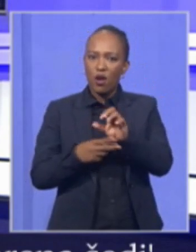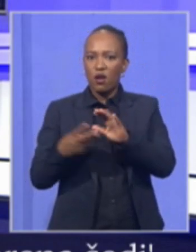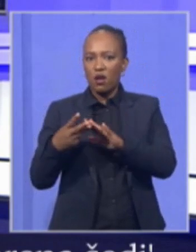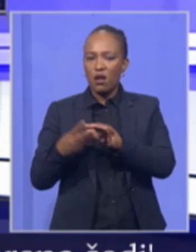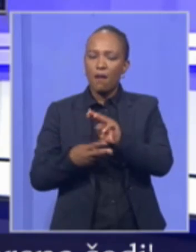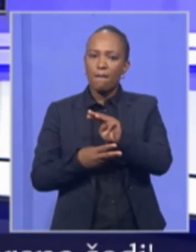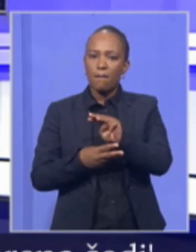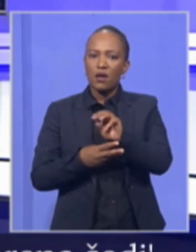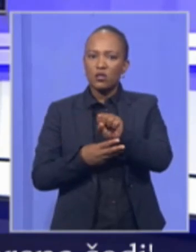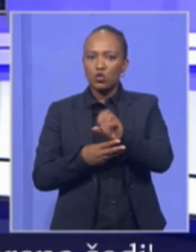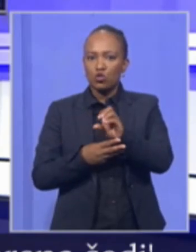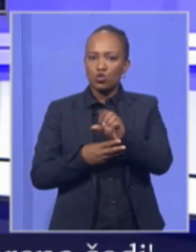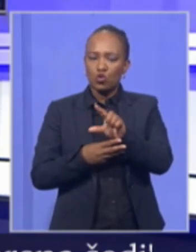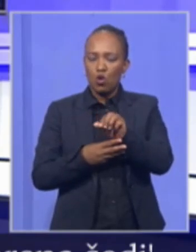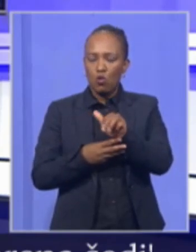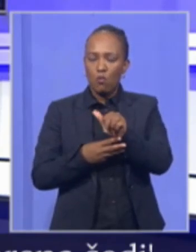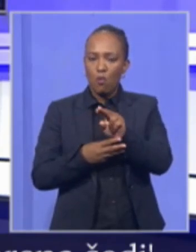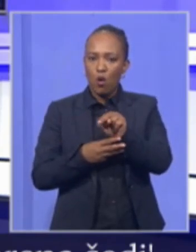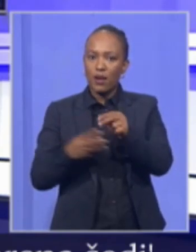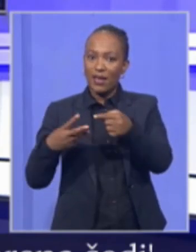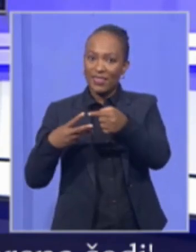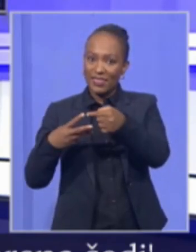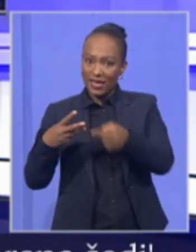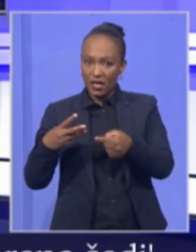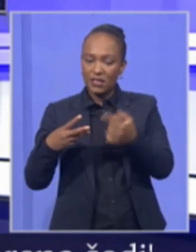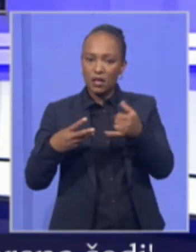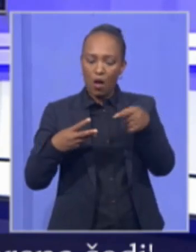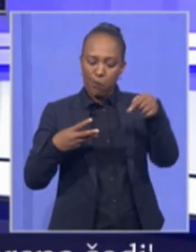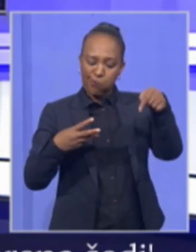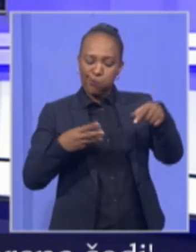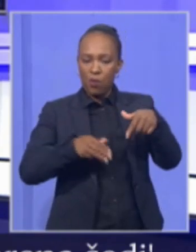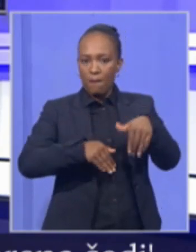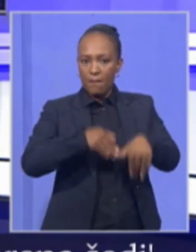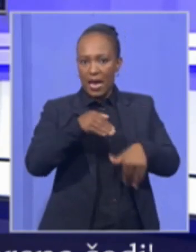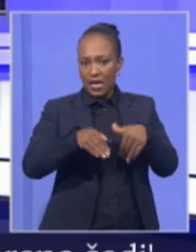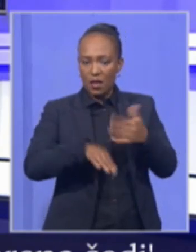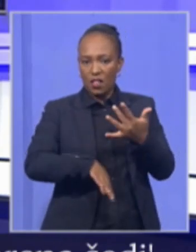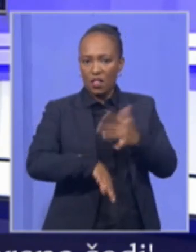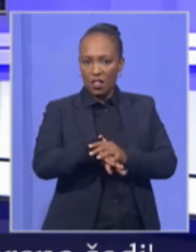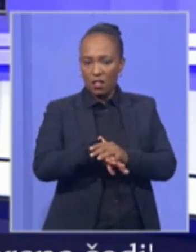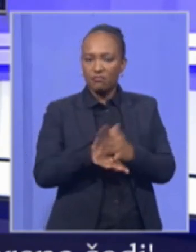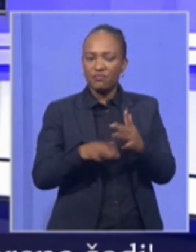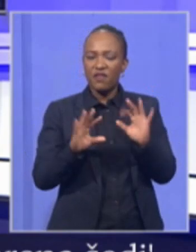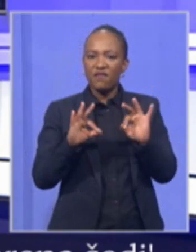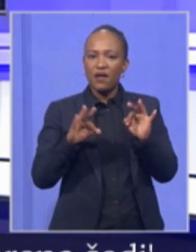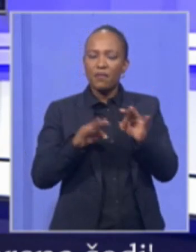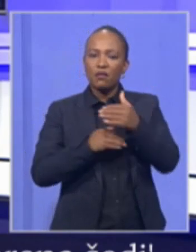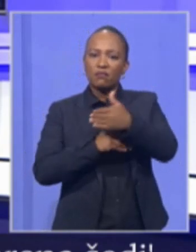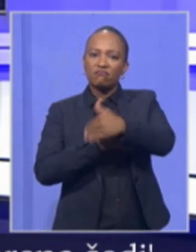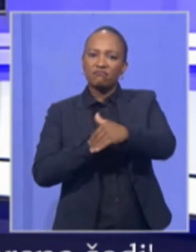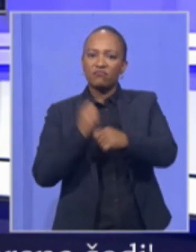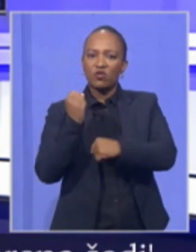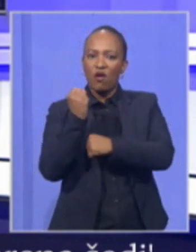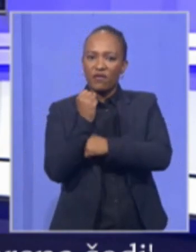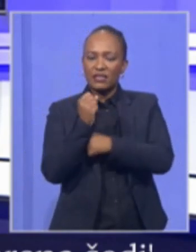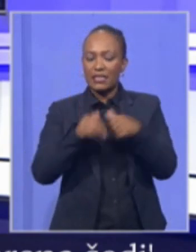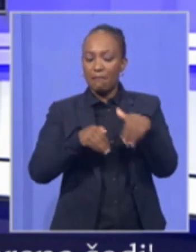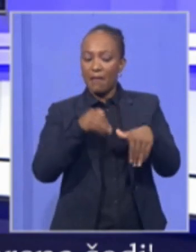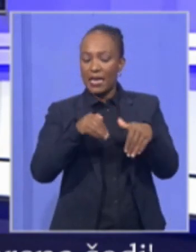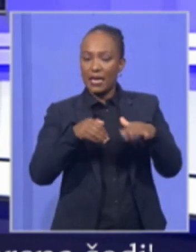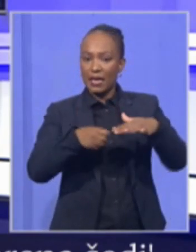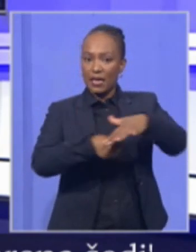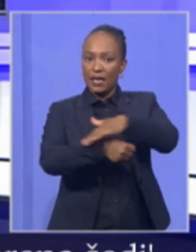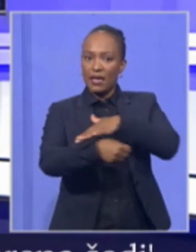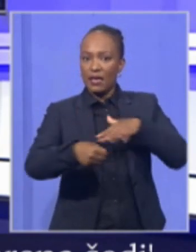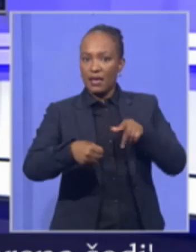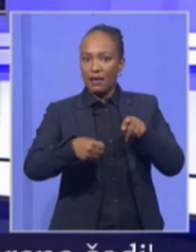kampeng ya lefase go tloga mengwaga e senyane ya go feta. Ba malapa ao ba sore sedulela ka ntlenyana ga dikantoro tša moepo wo ka kholofelo